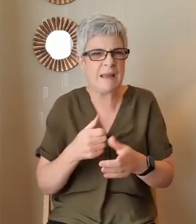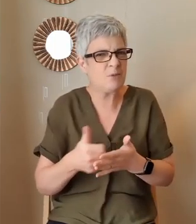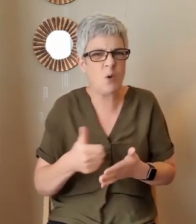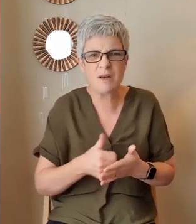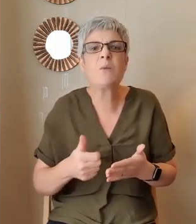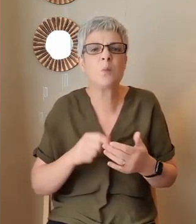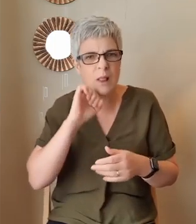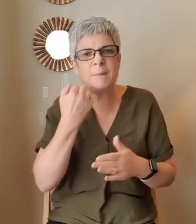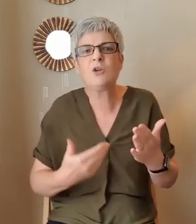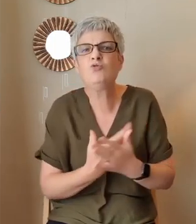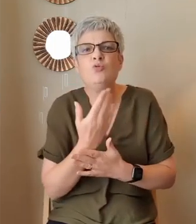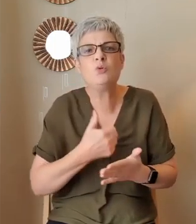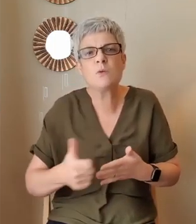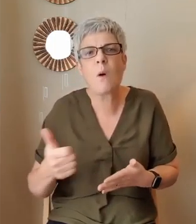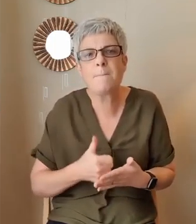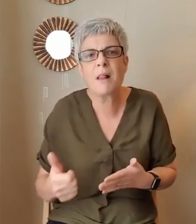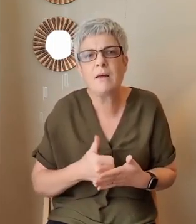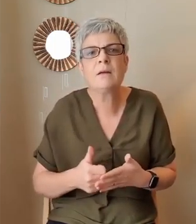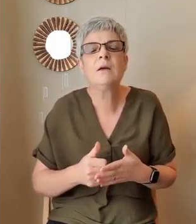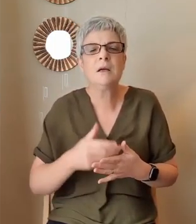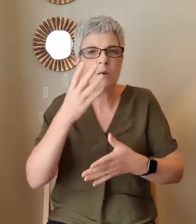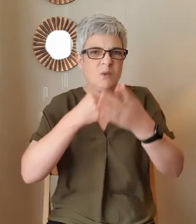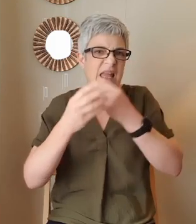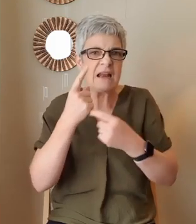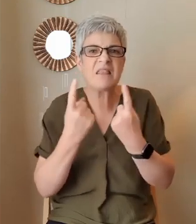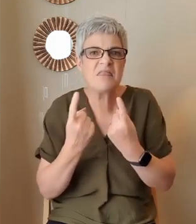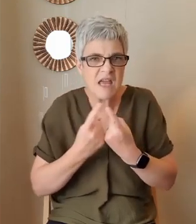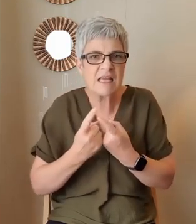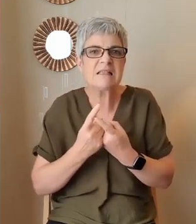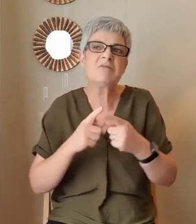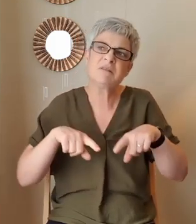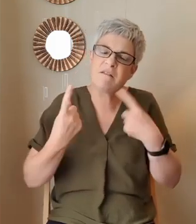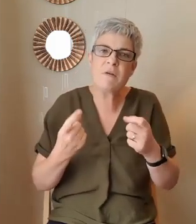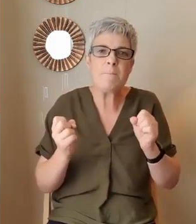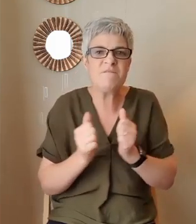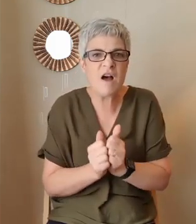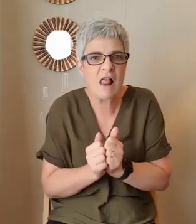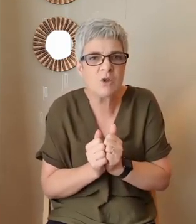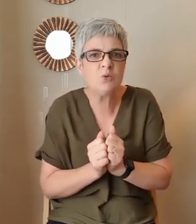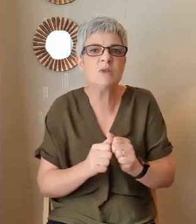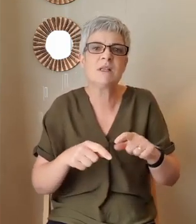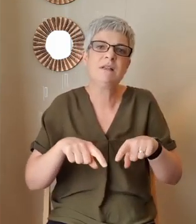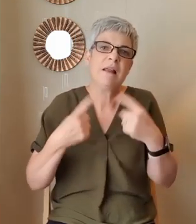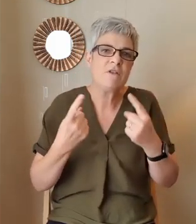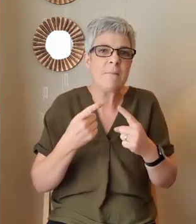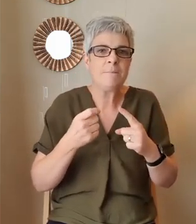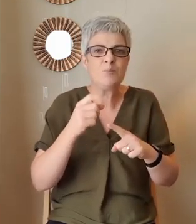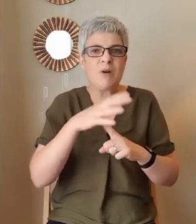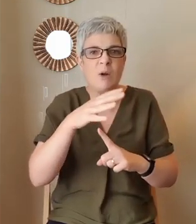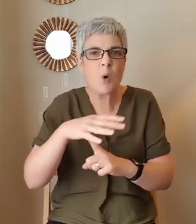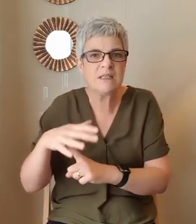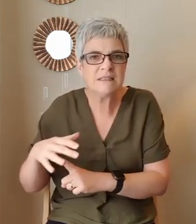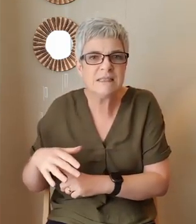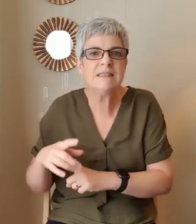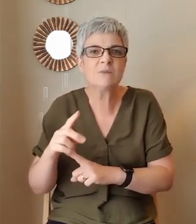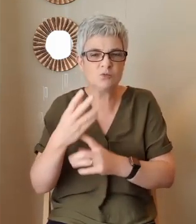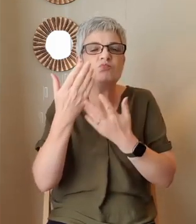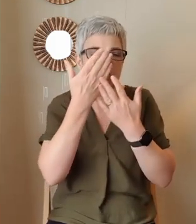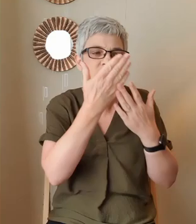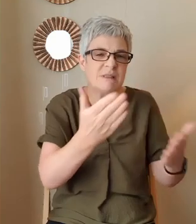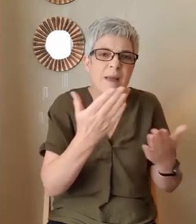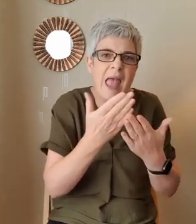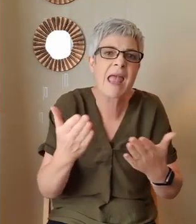to be a new normal. We're going to learn things. We're going to have different values, different priorities. We're going to show respect to different groups